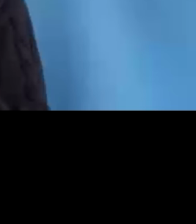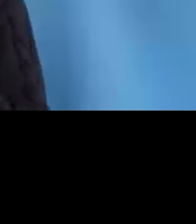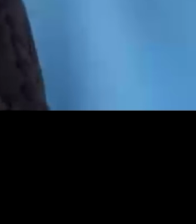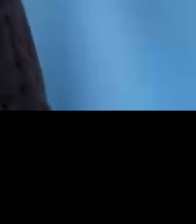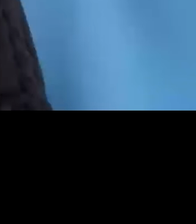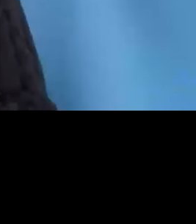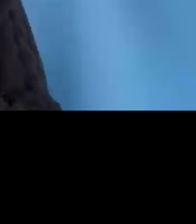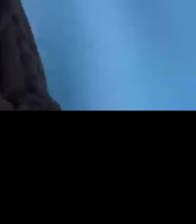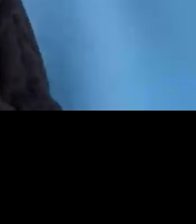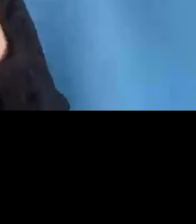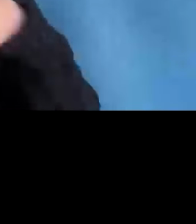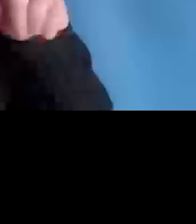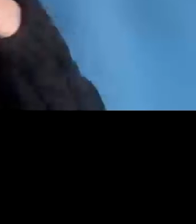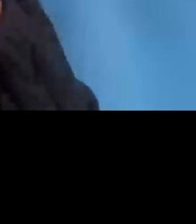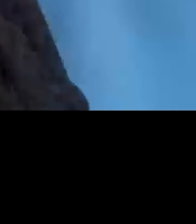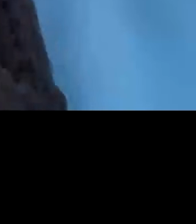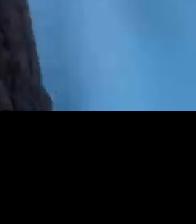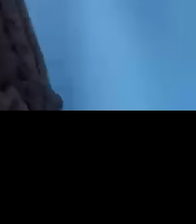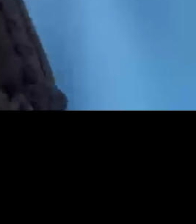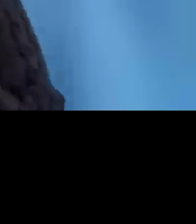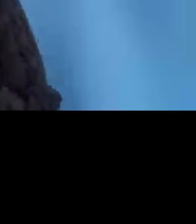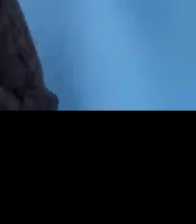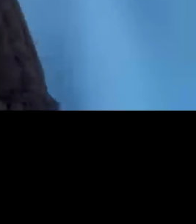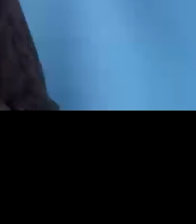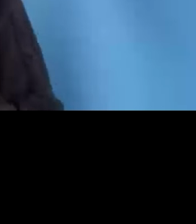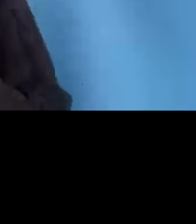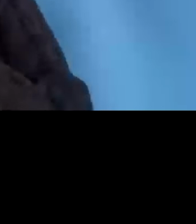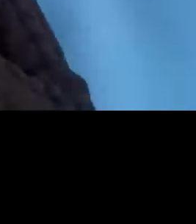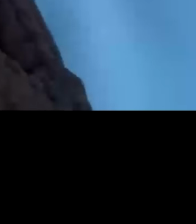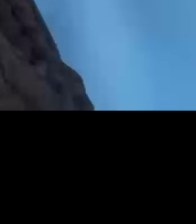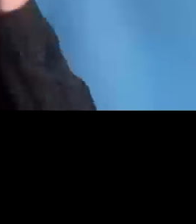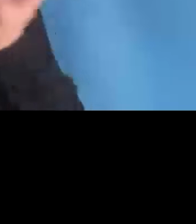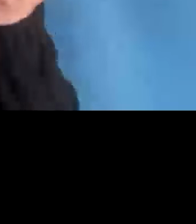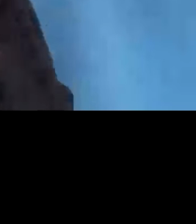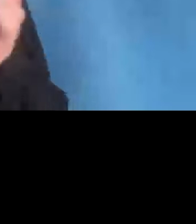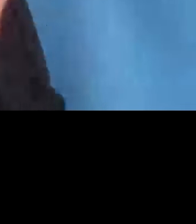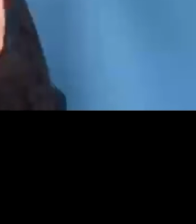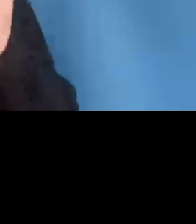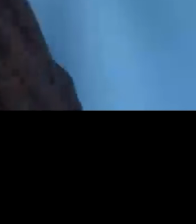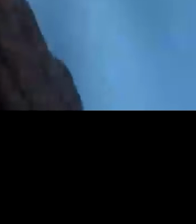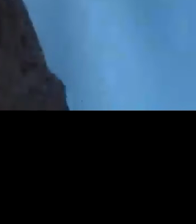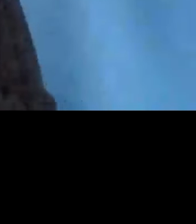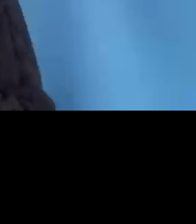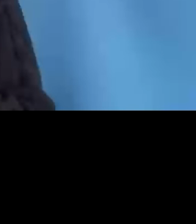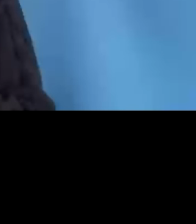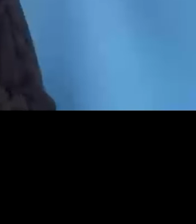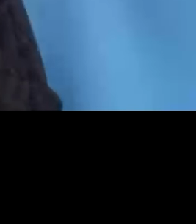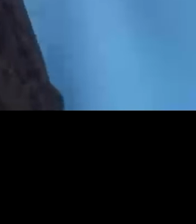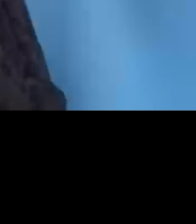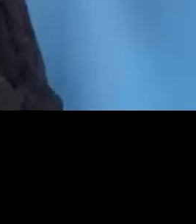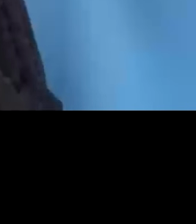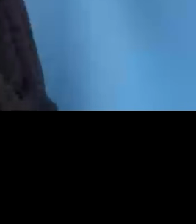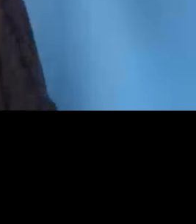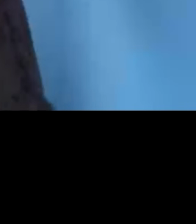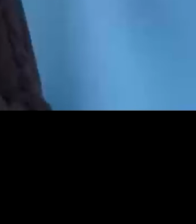Africa, Mauritius, Malaysia, advocating for social justice and helping organisations across the global south sharpen their